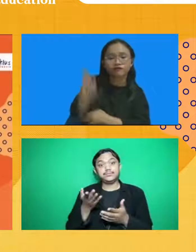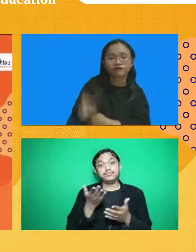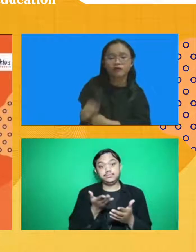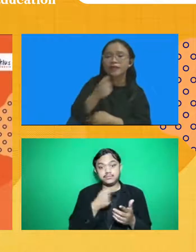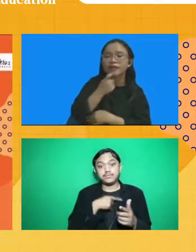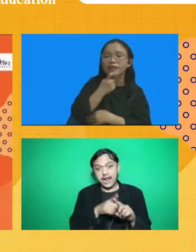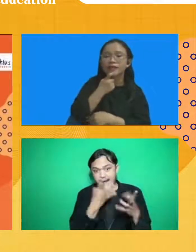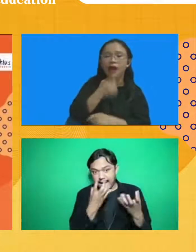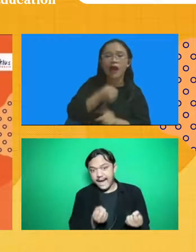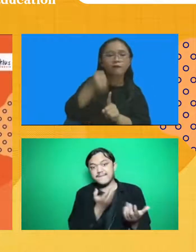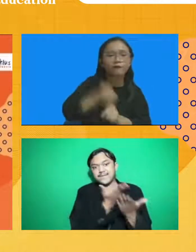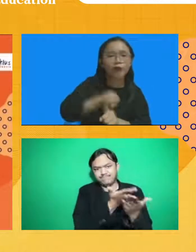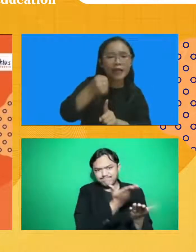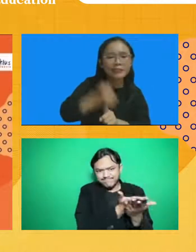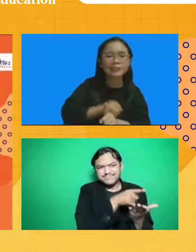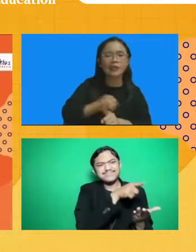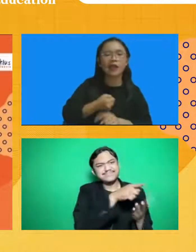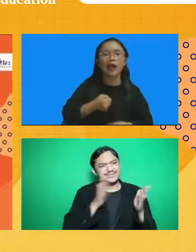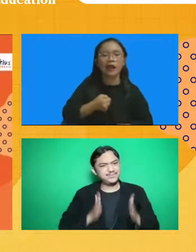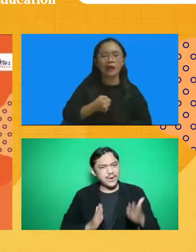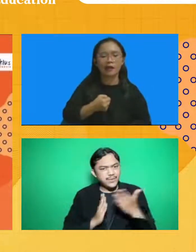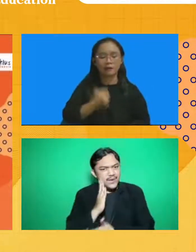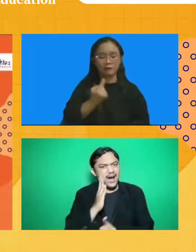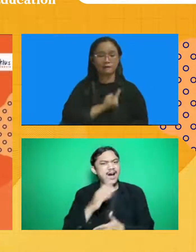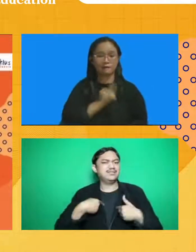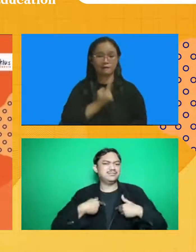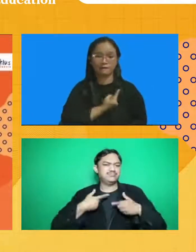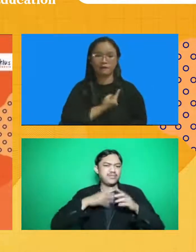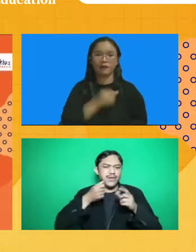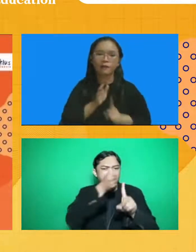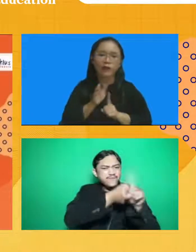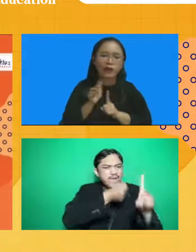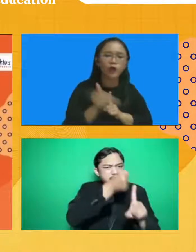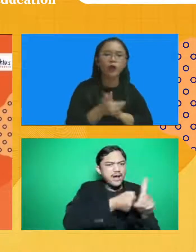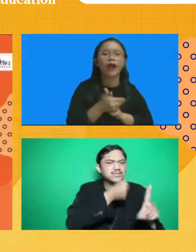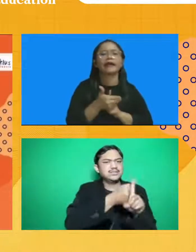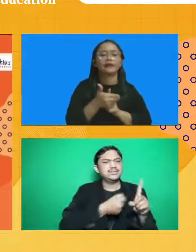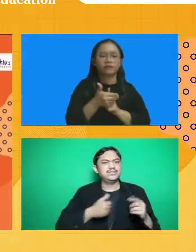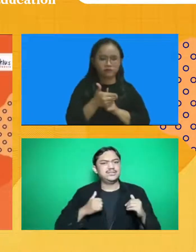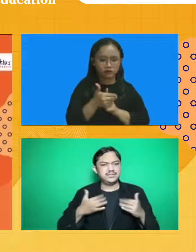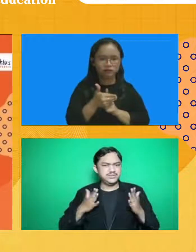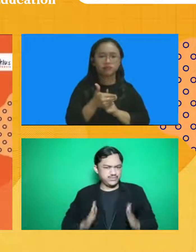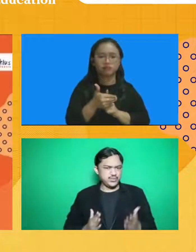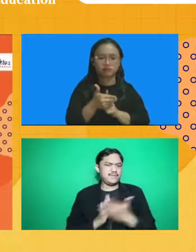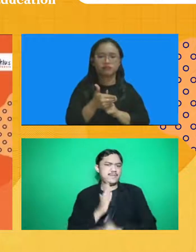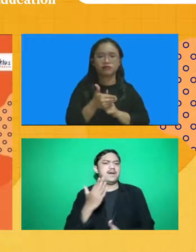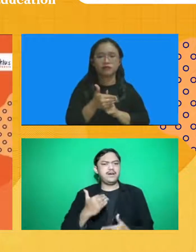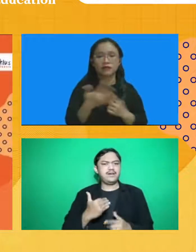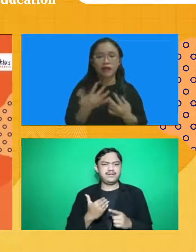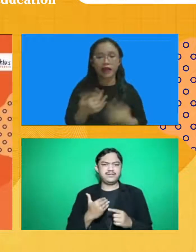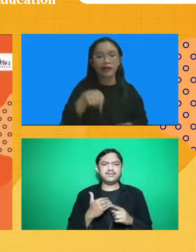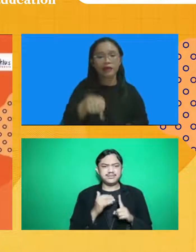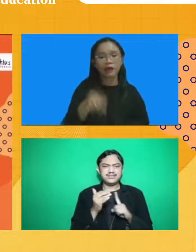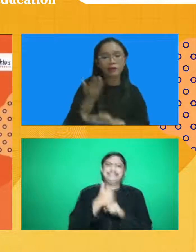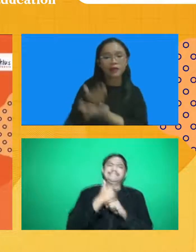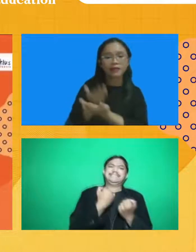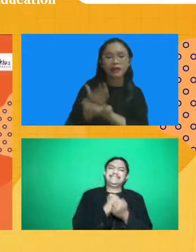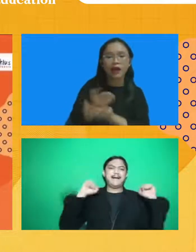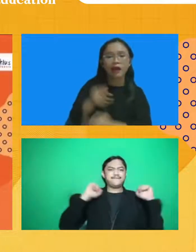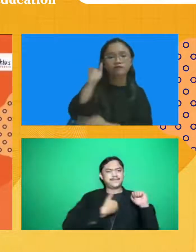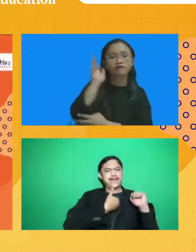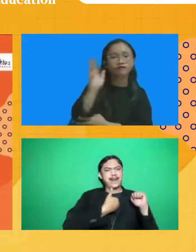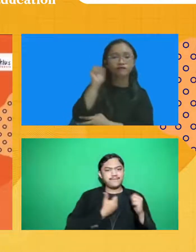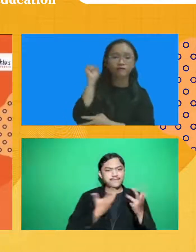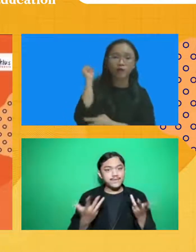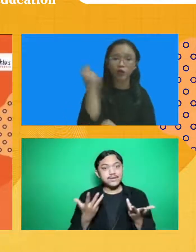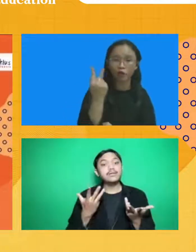for what purpose their personal information is handled by others. I would like to invite our expert speaker,